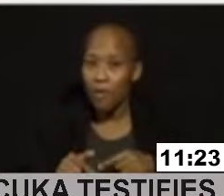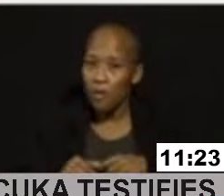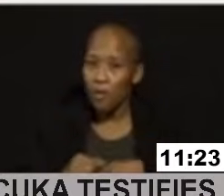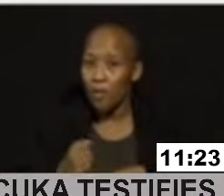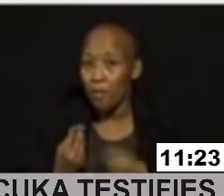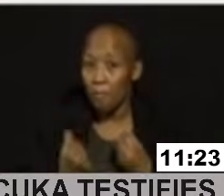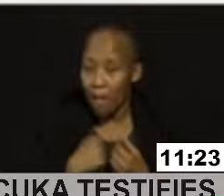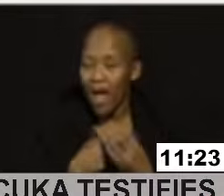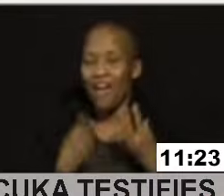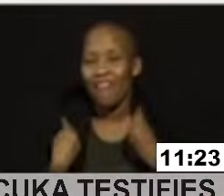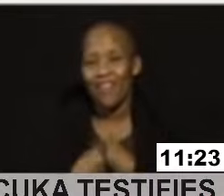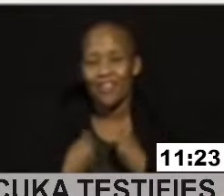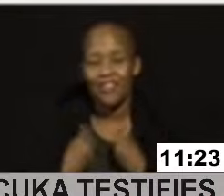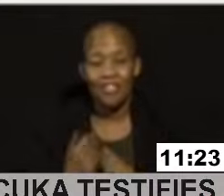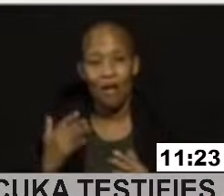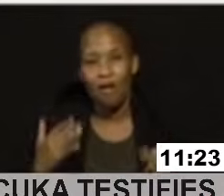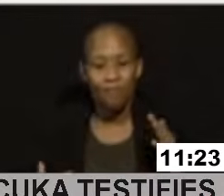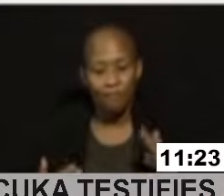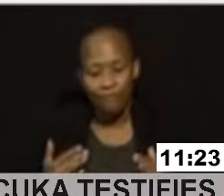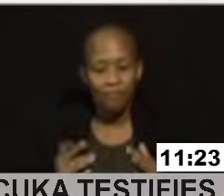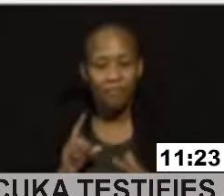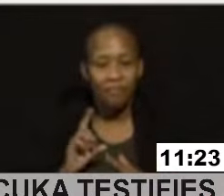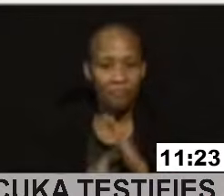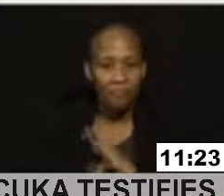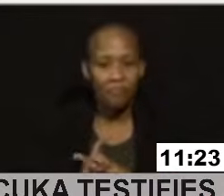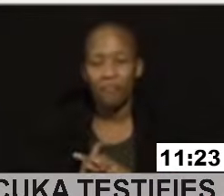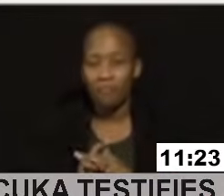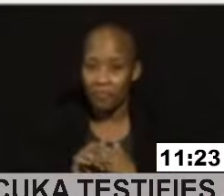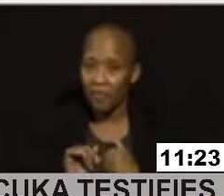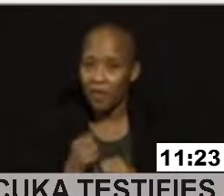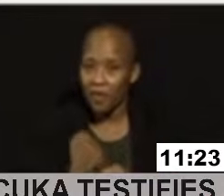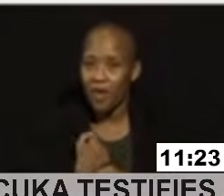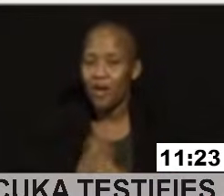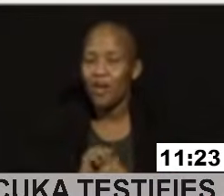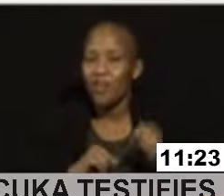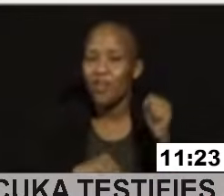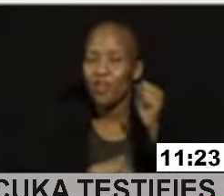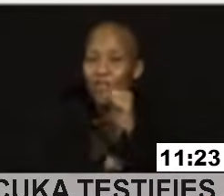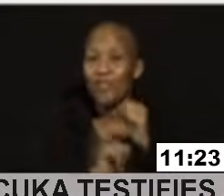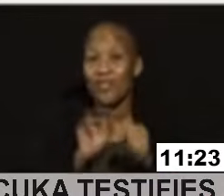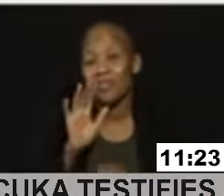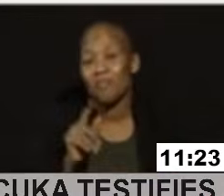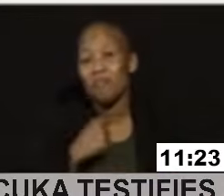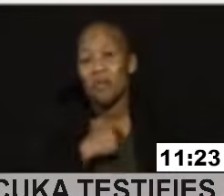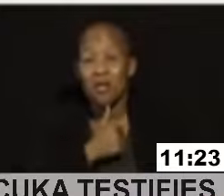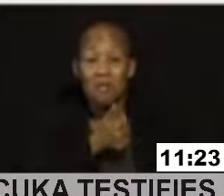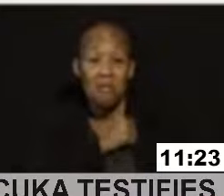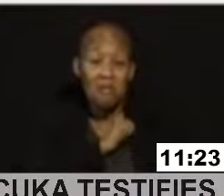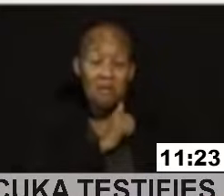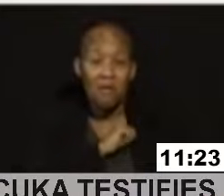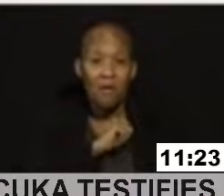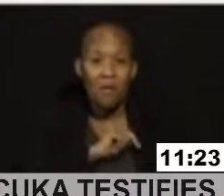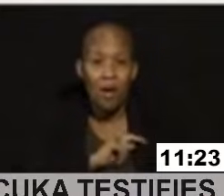I was fortunate in that my brother-in-law was working at the Reserve Bank.